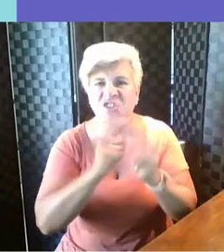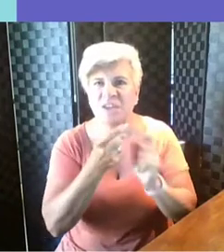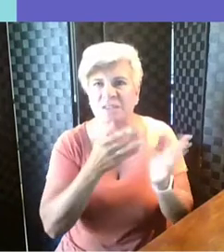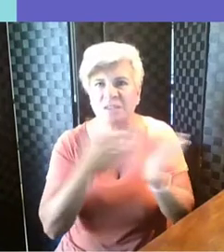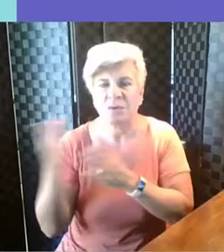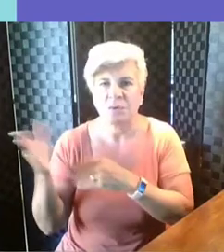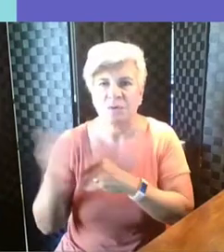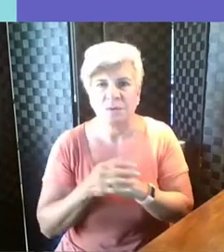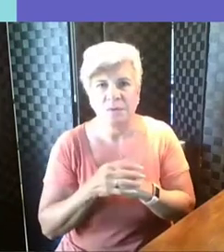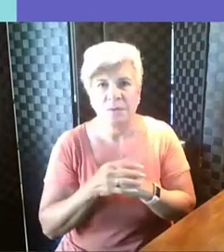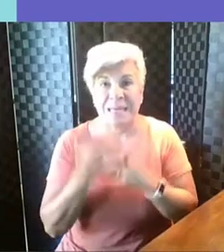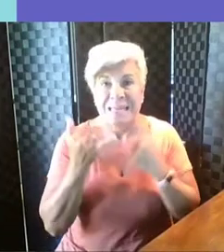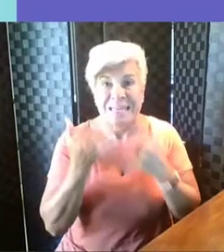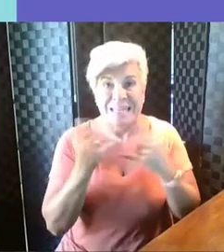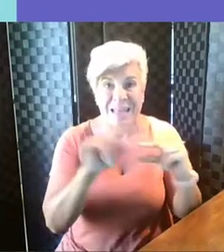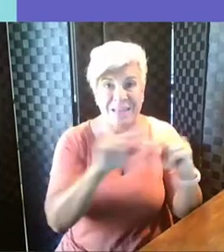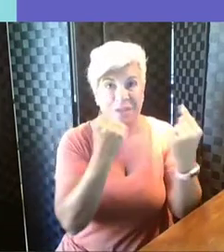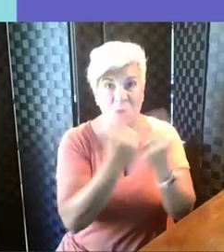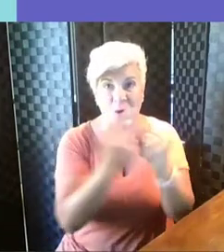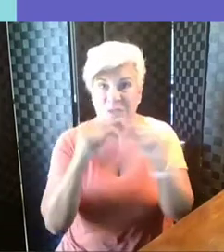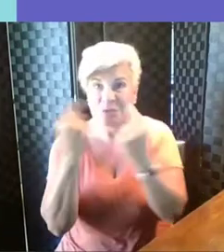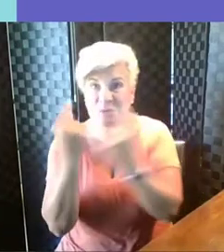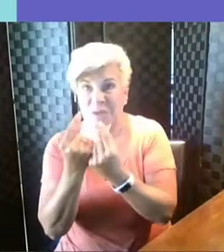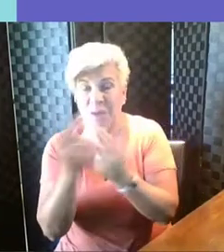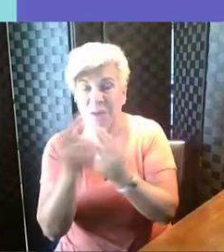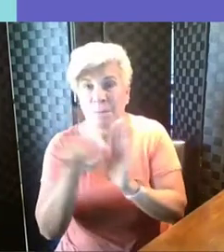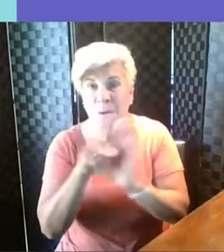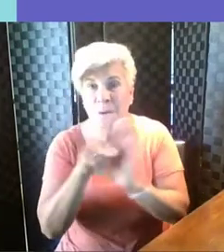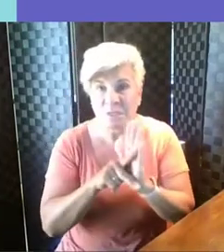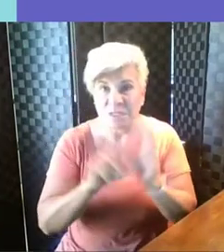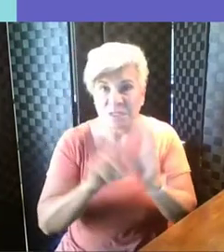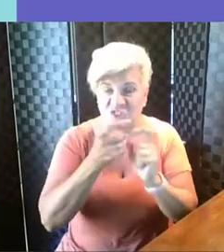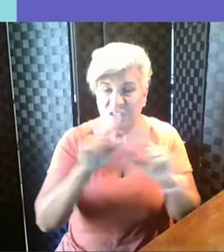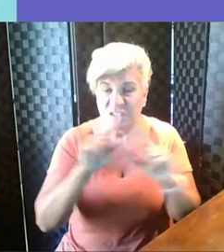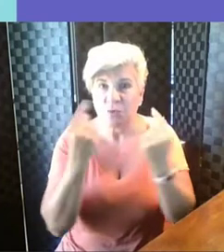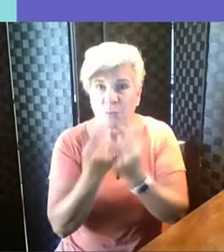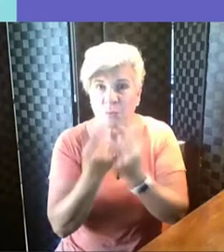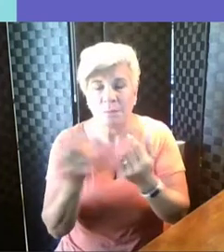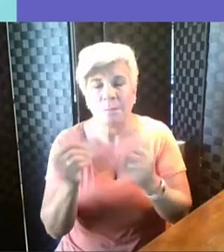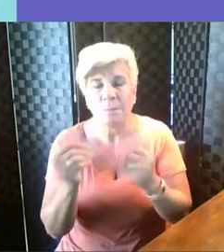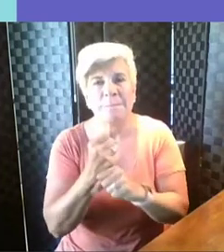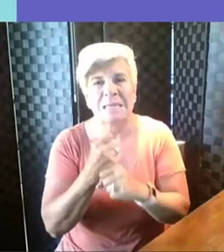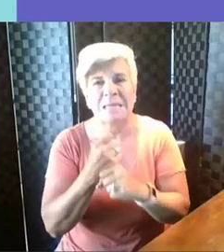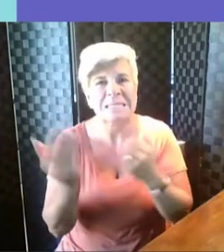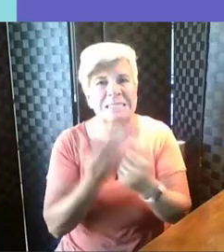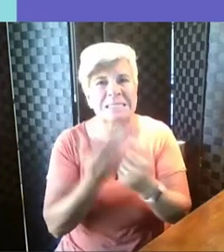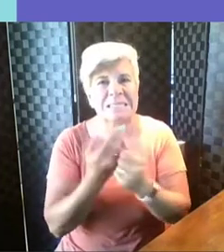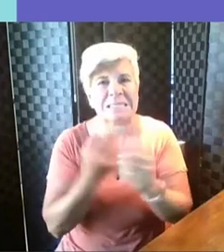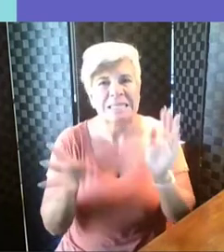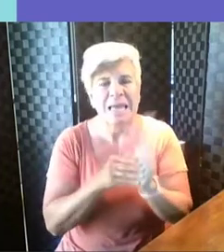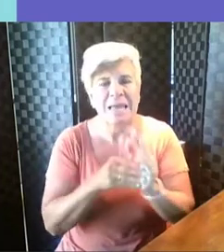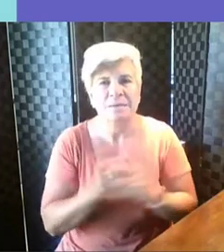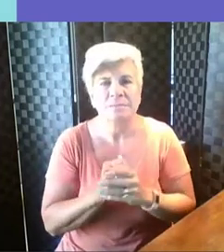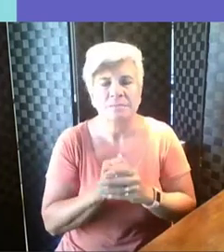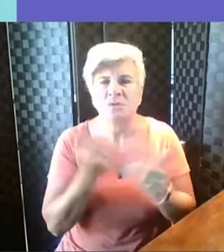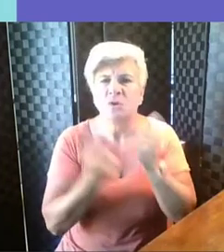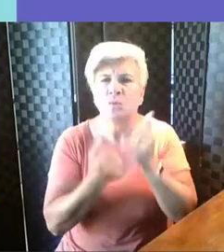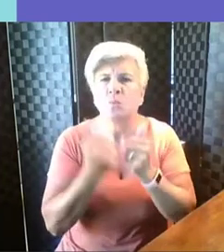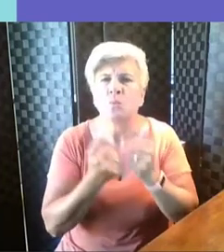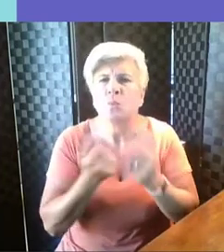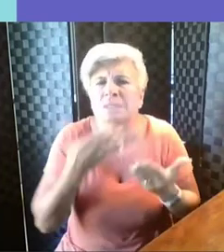the associative property to group our numbers to make it even easier to add. So what's the best way to group our numbers?